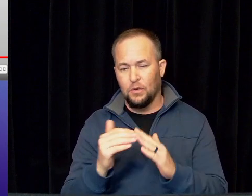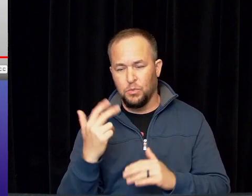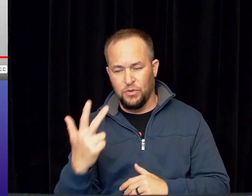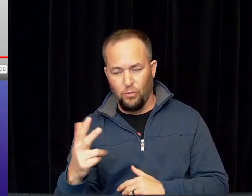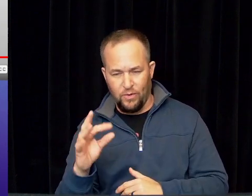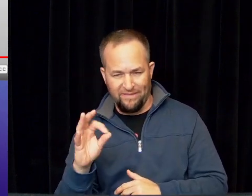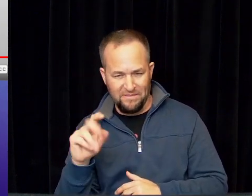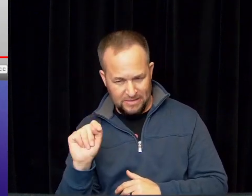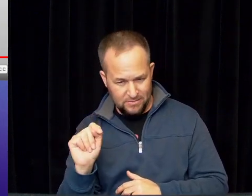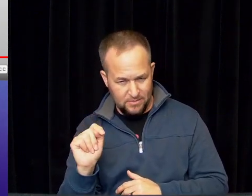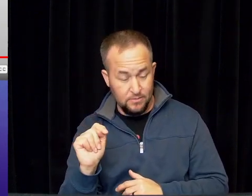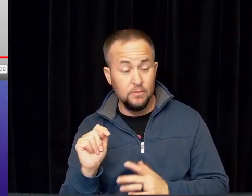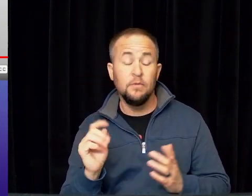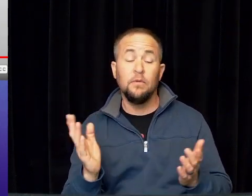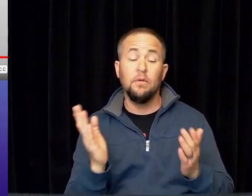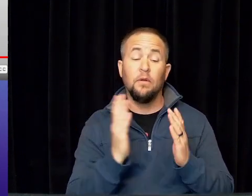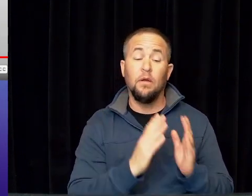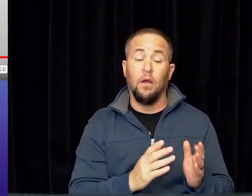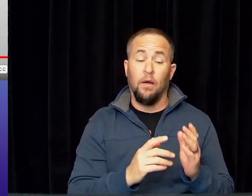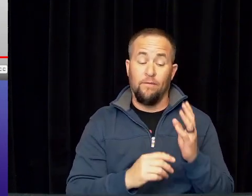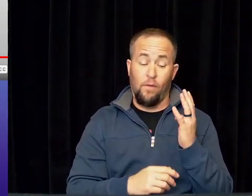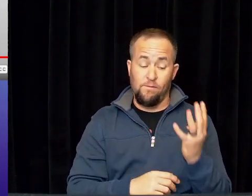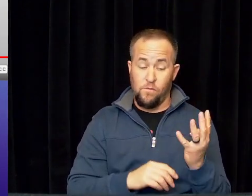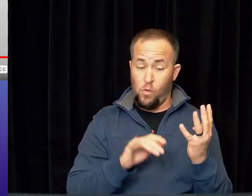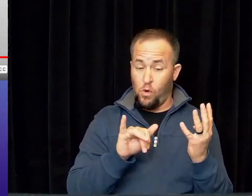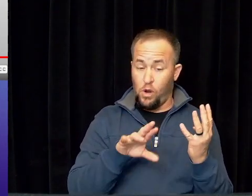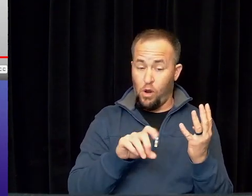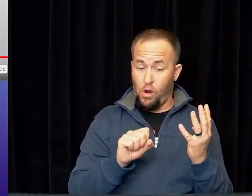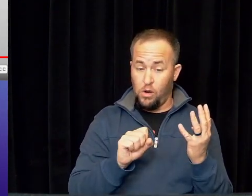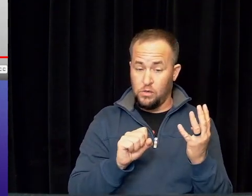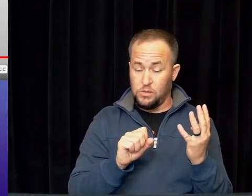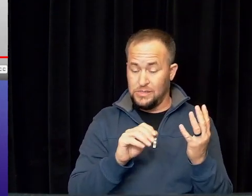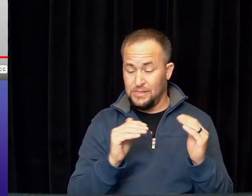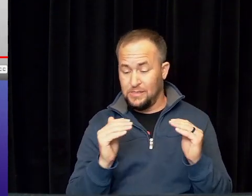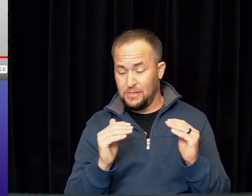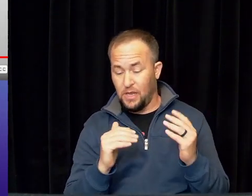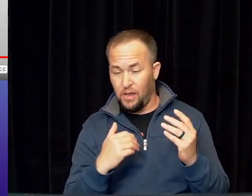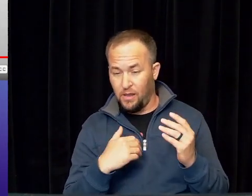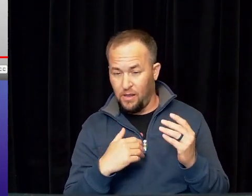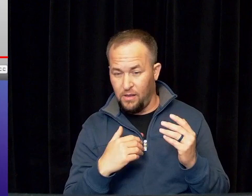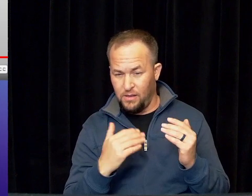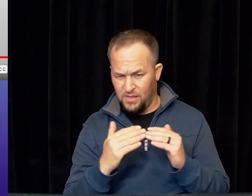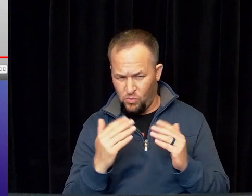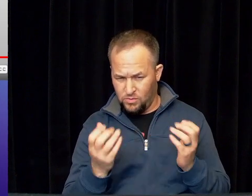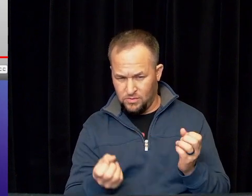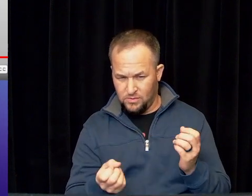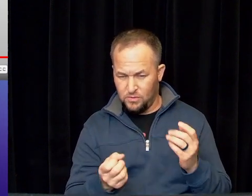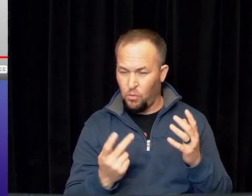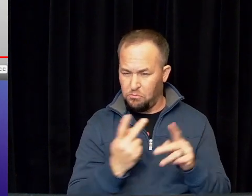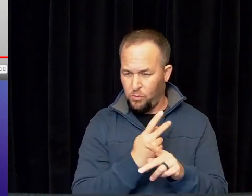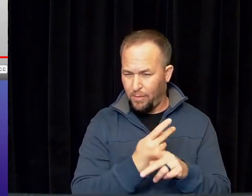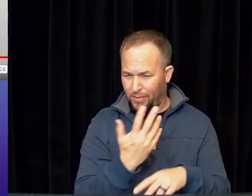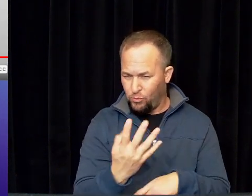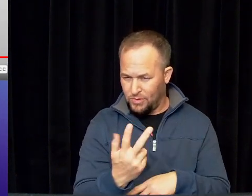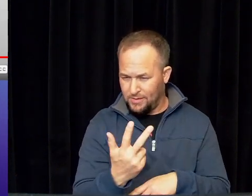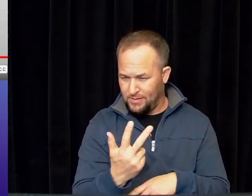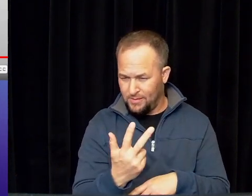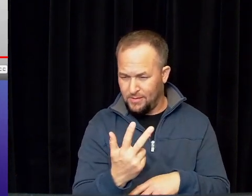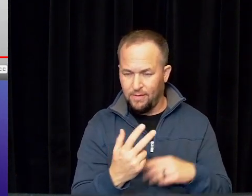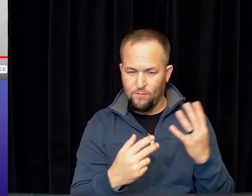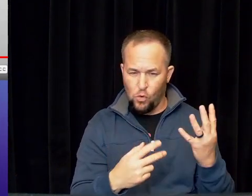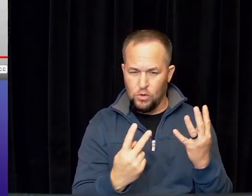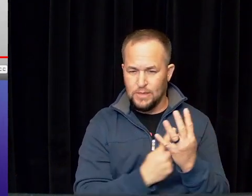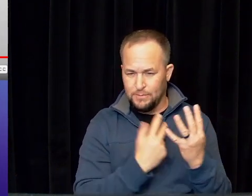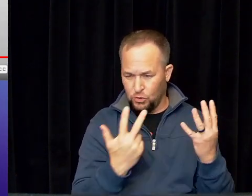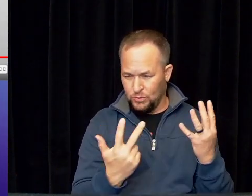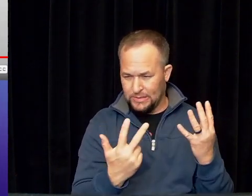So therefore, in order to get this denominator over here, I don't have just 1 yard. I have 4 of them. So I'm going to multiply by 3. So our denominator